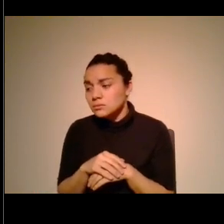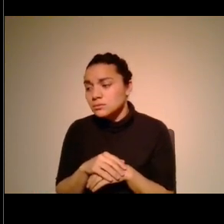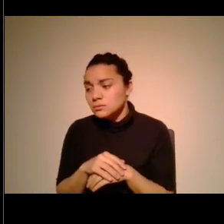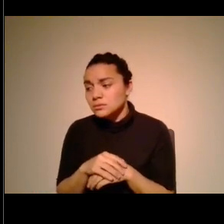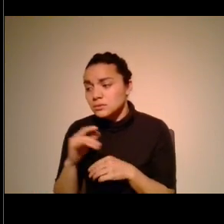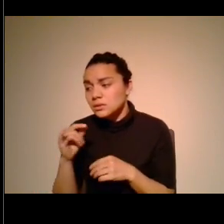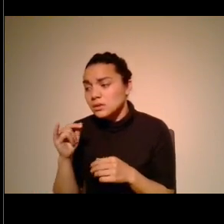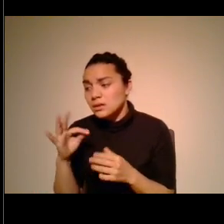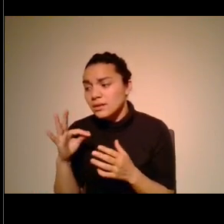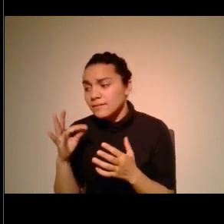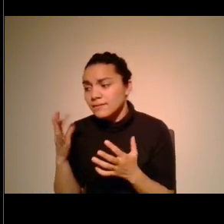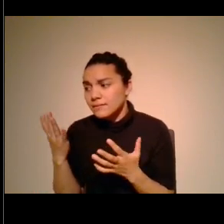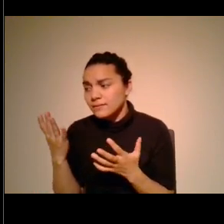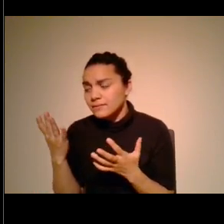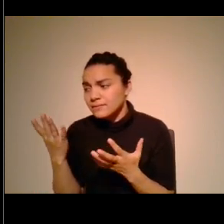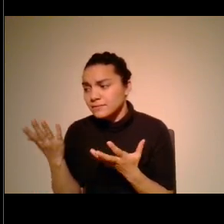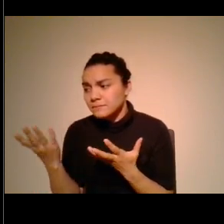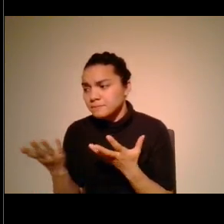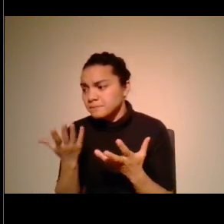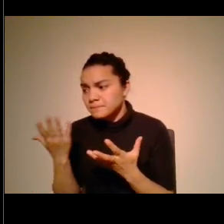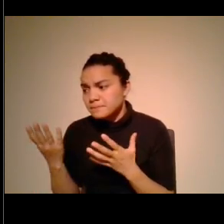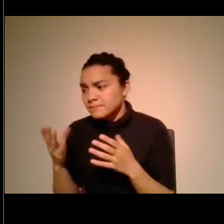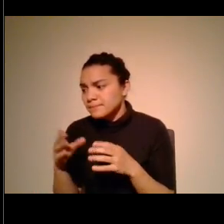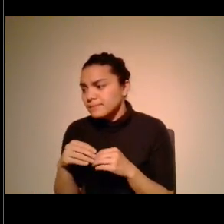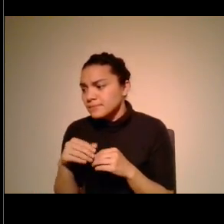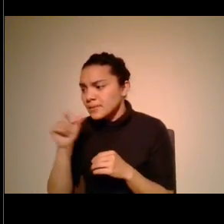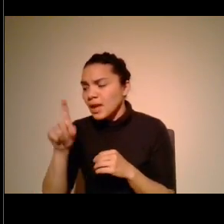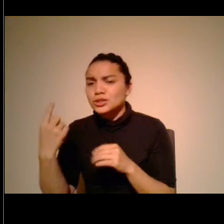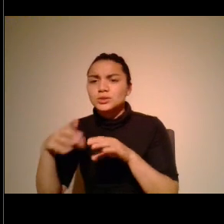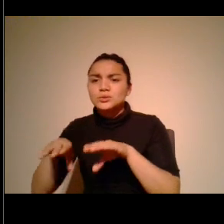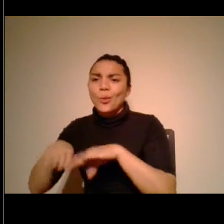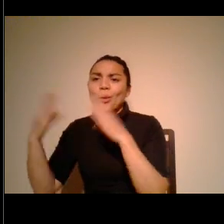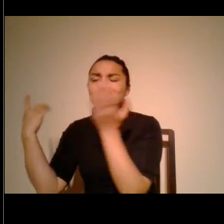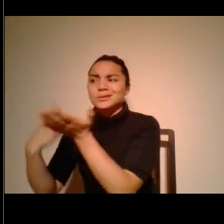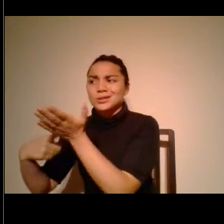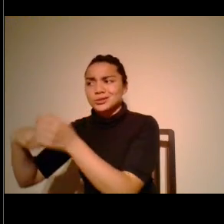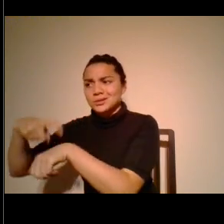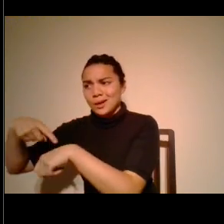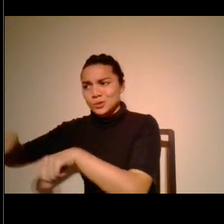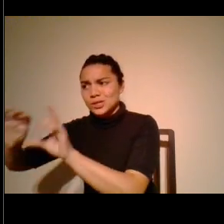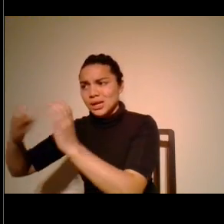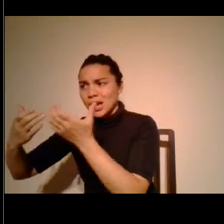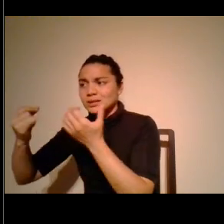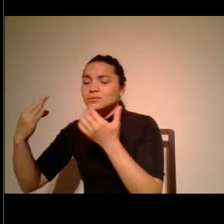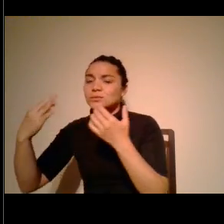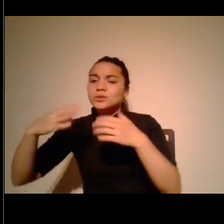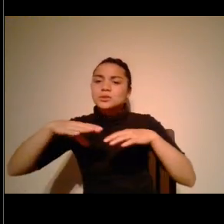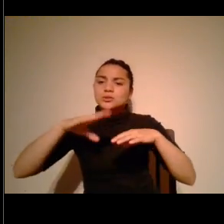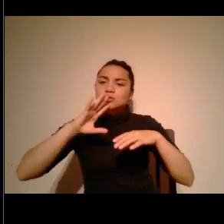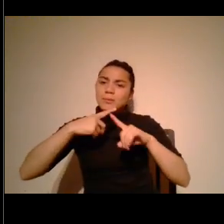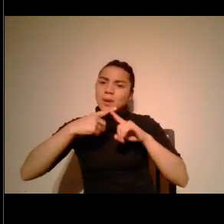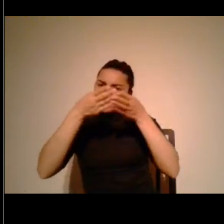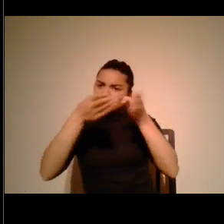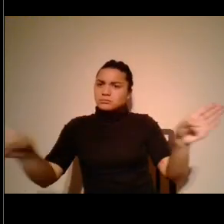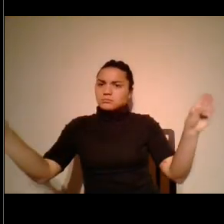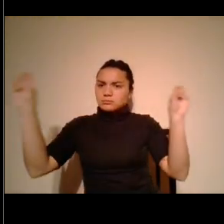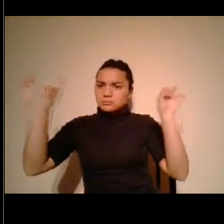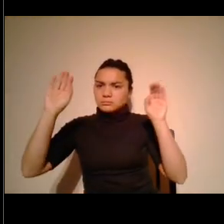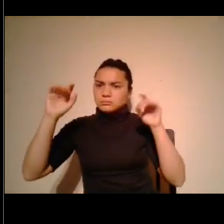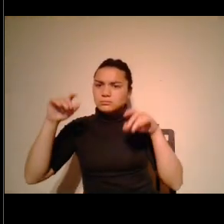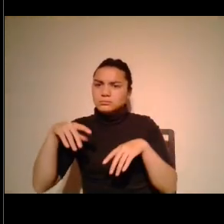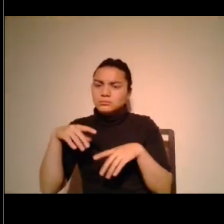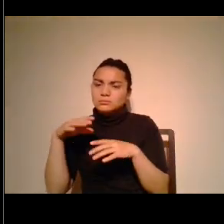it's more of an open discussion and we are talking about it more often, then it will be less of an issue where it's sort of only the 4